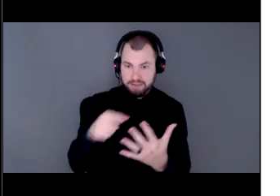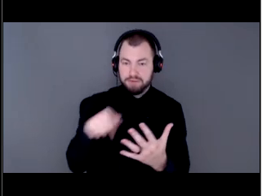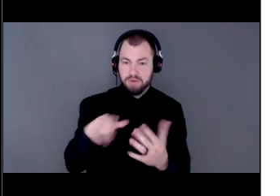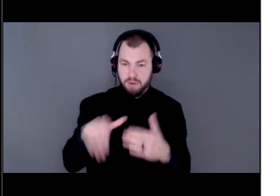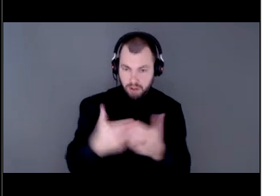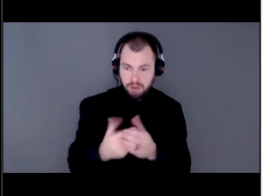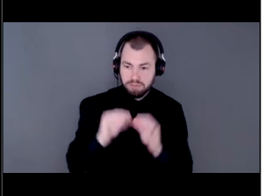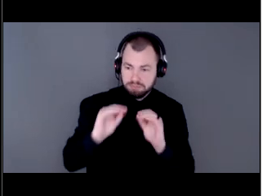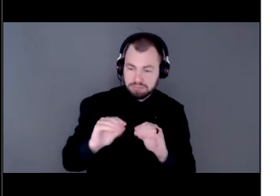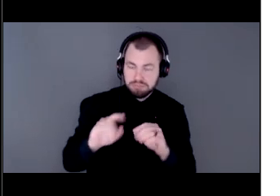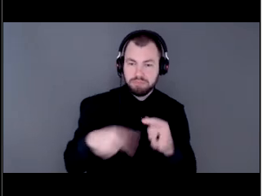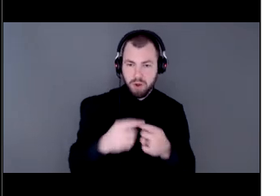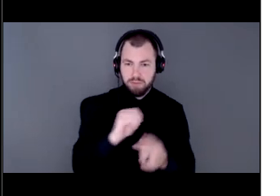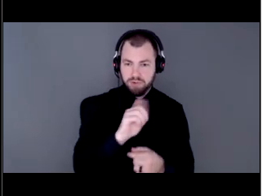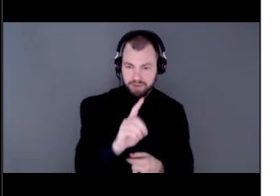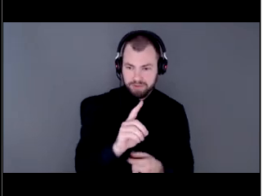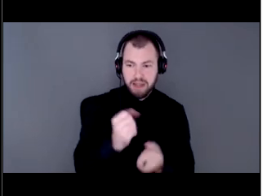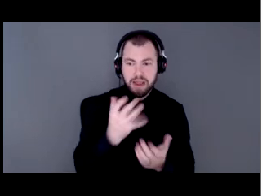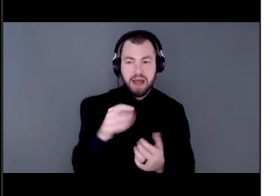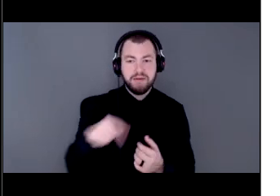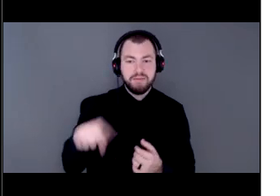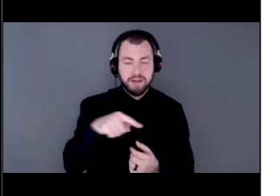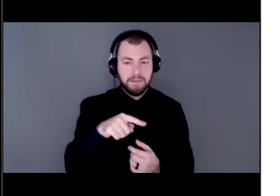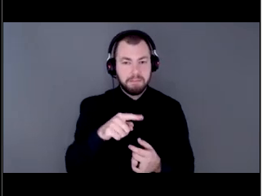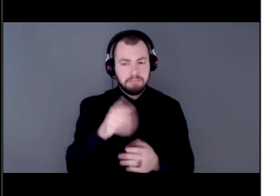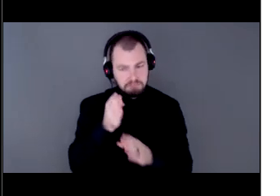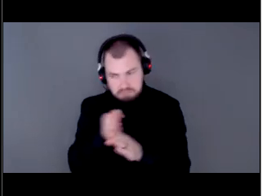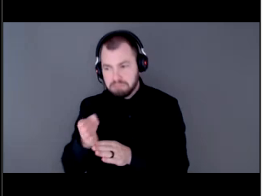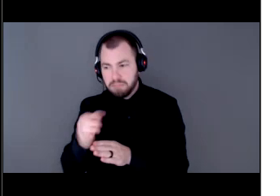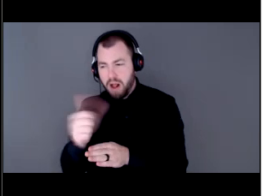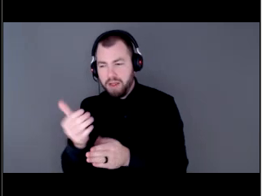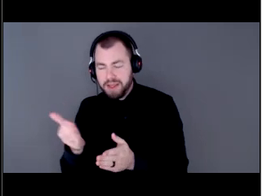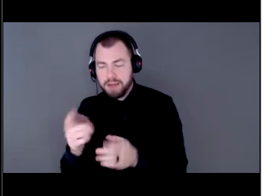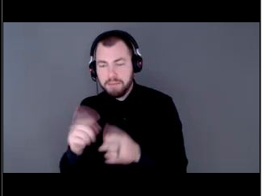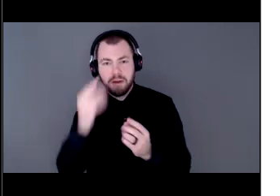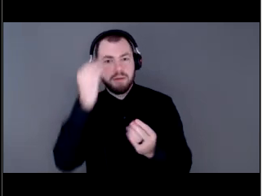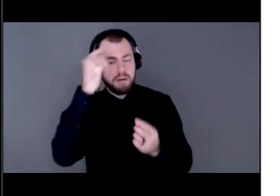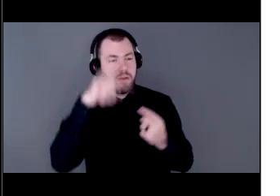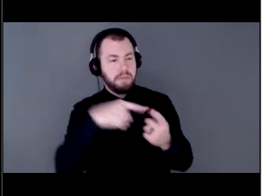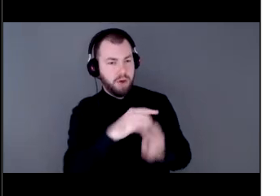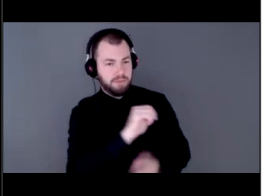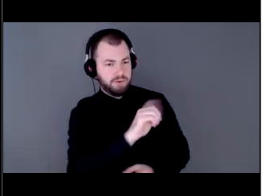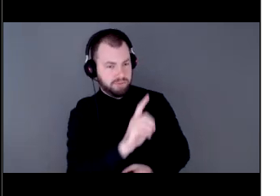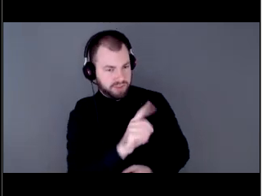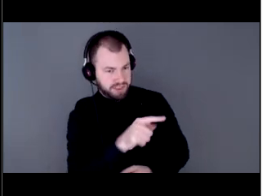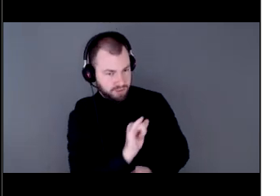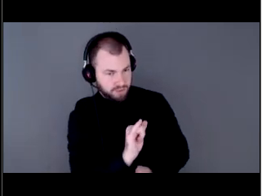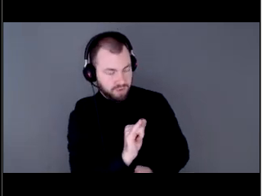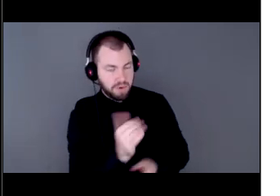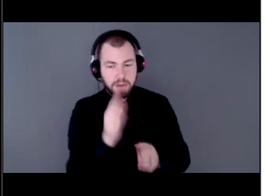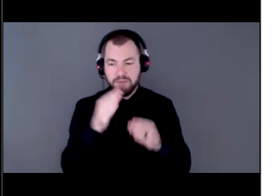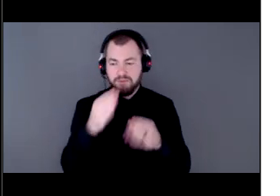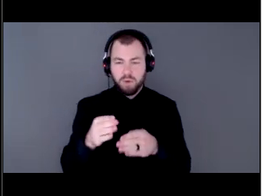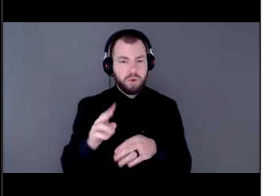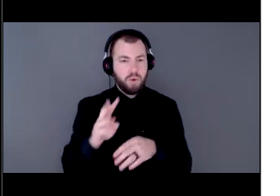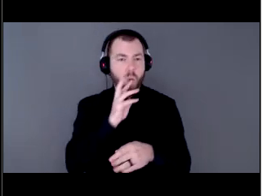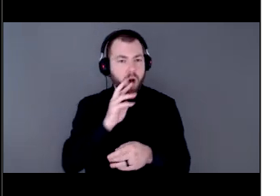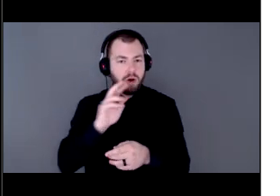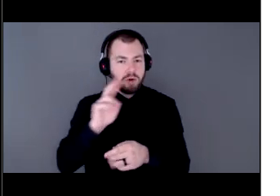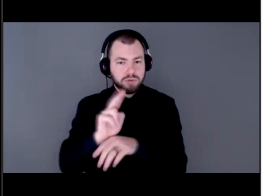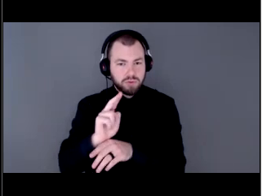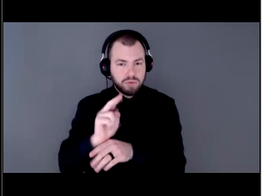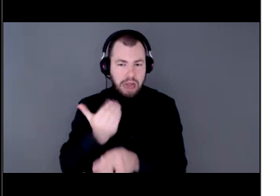started thinking about marine debris when they were going into whatever business they were. And they might have been focusing on like using less water, using less